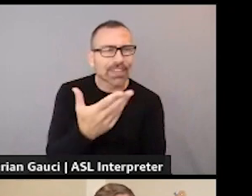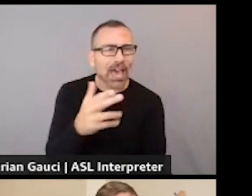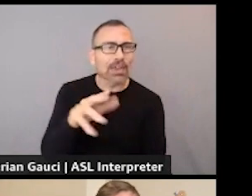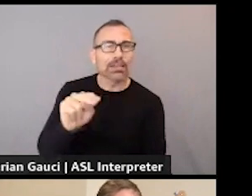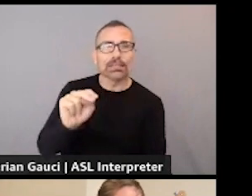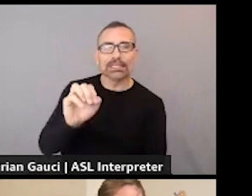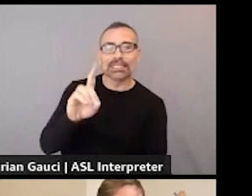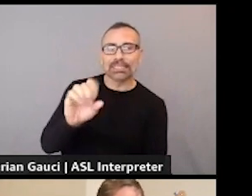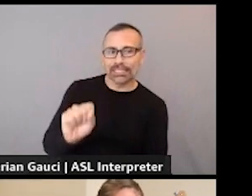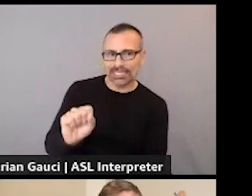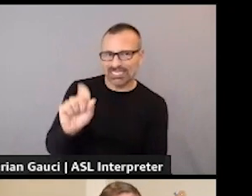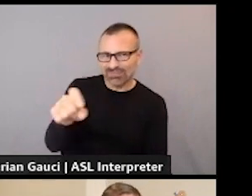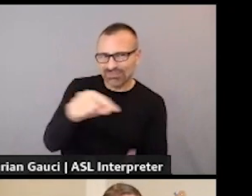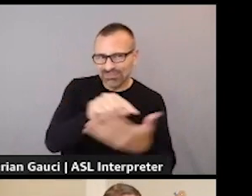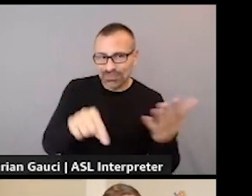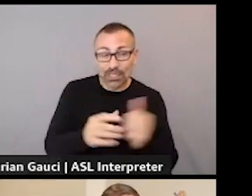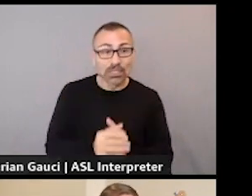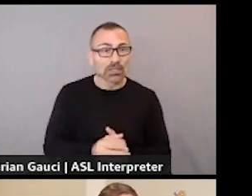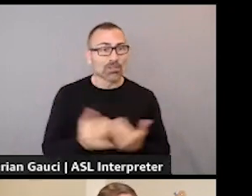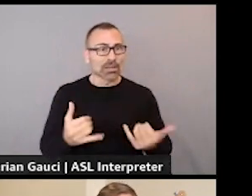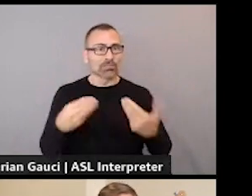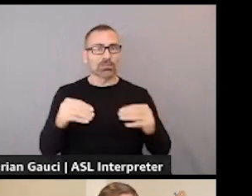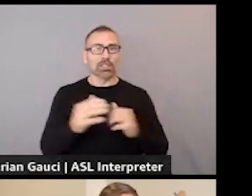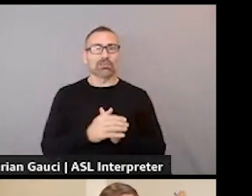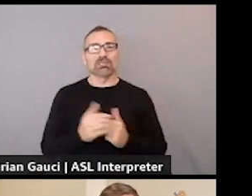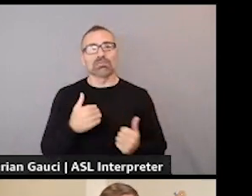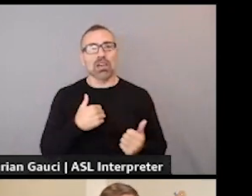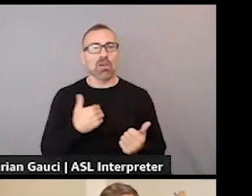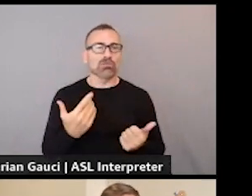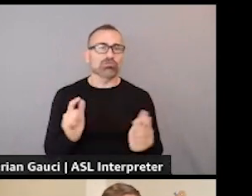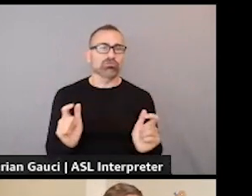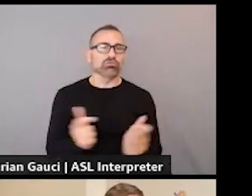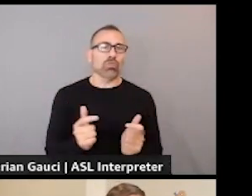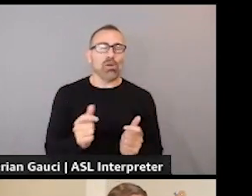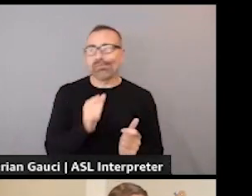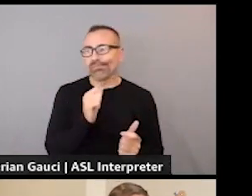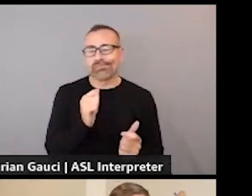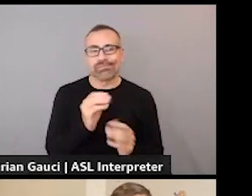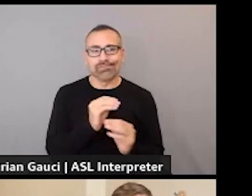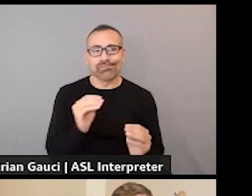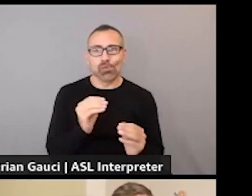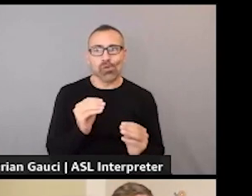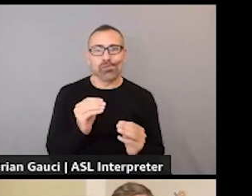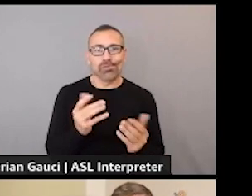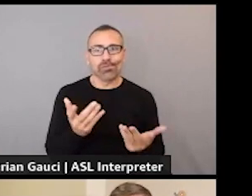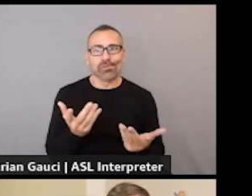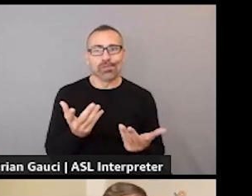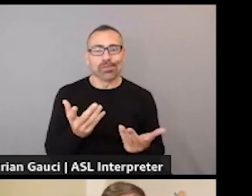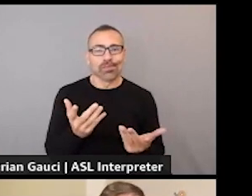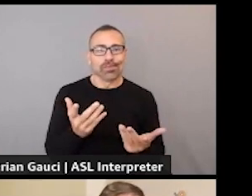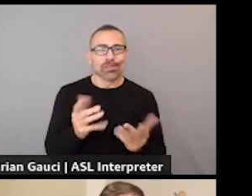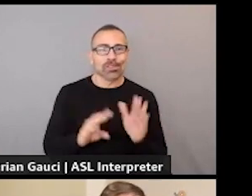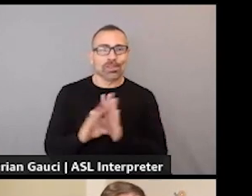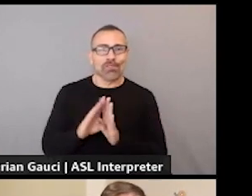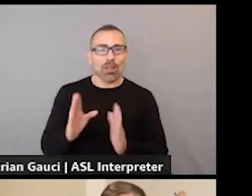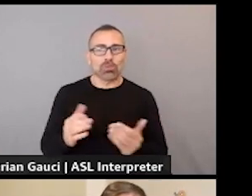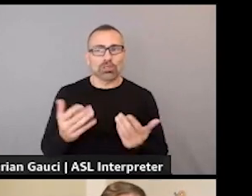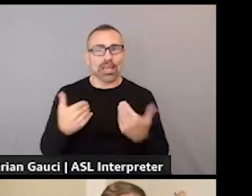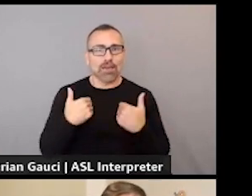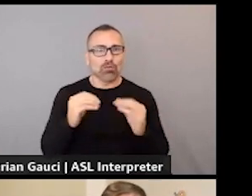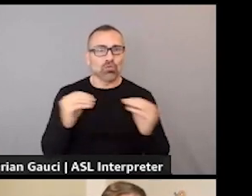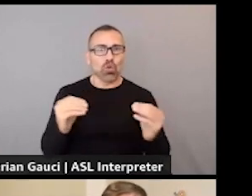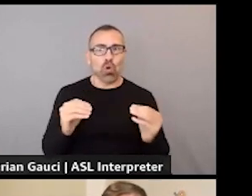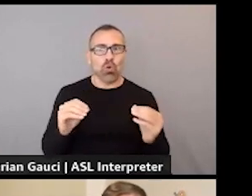in terms of, I have a very small, non-existent developer team that has no open source knowledge or server knowledge and can't maintain